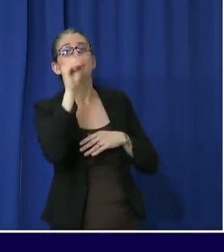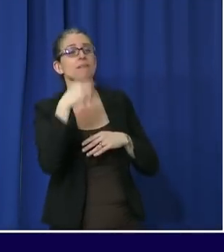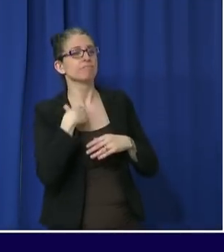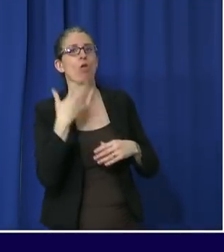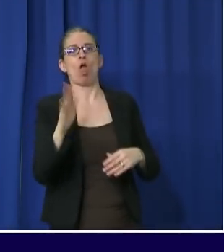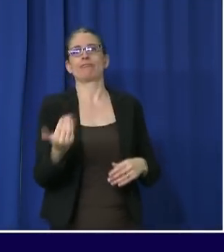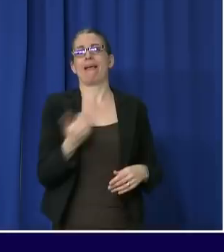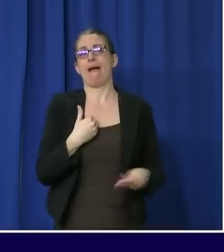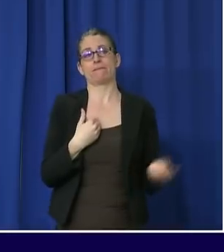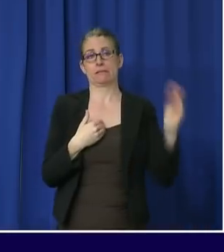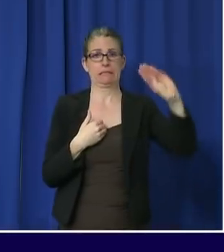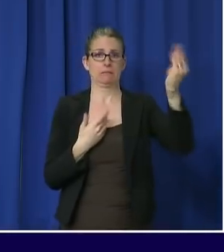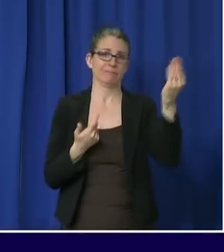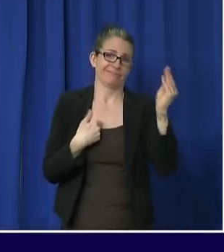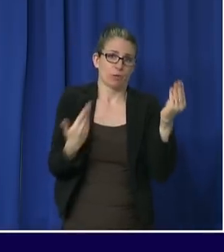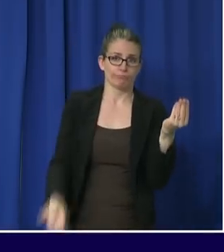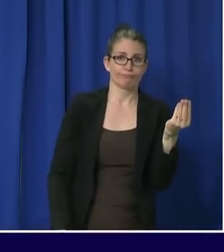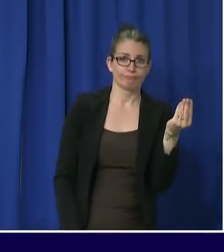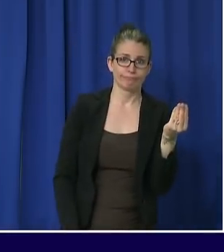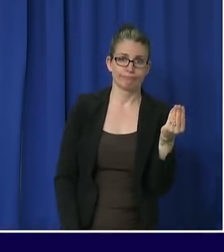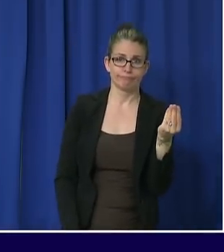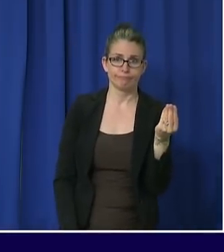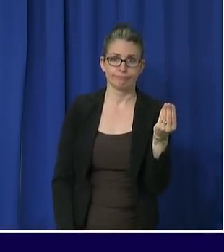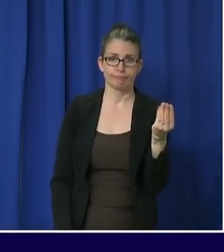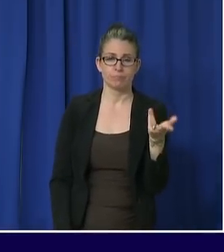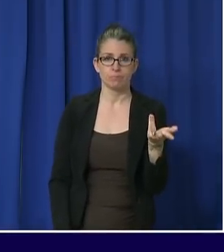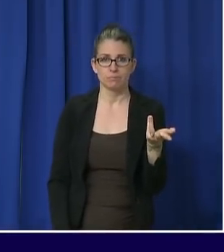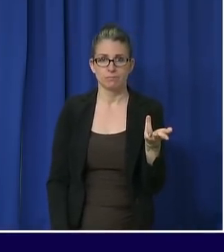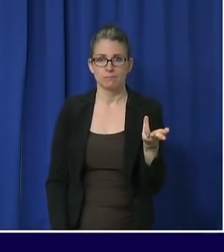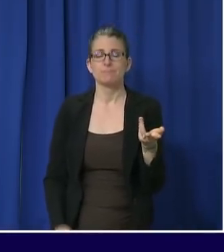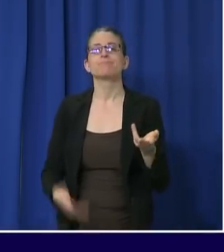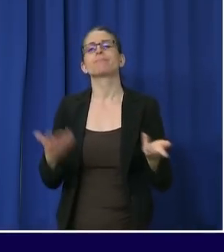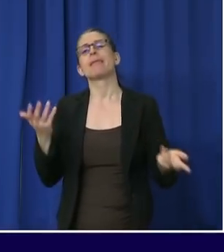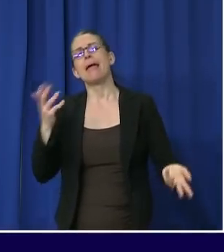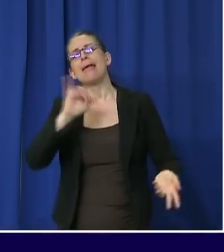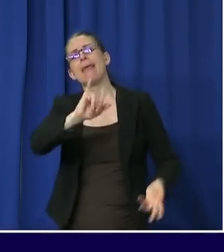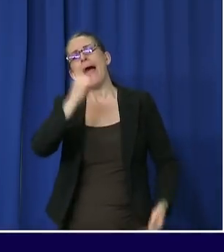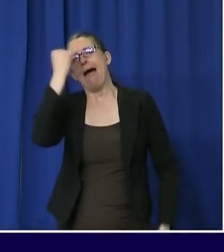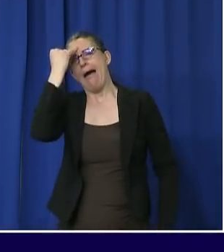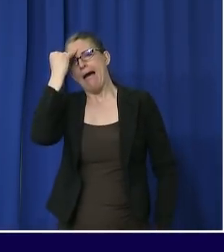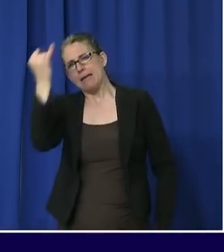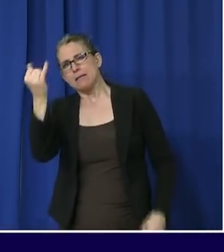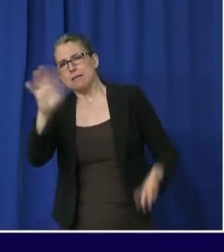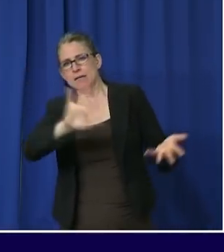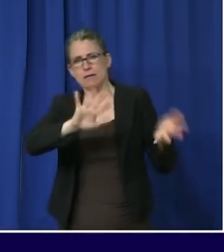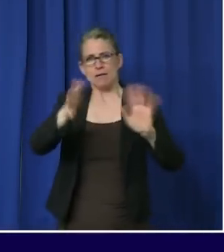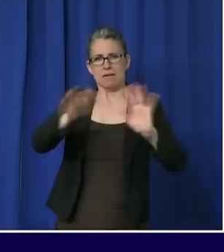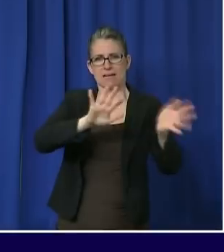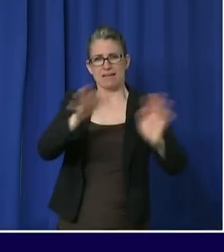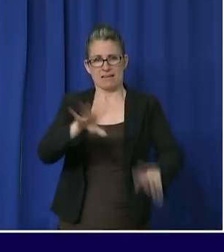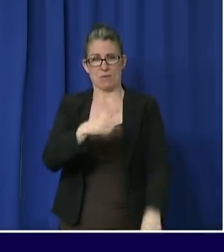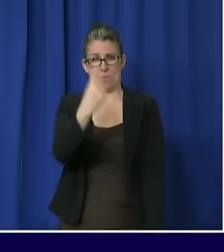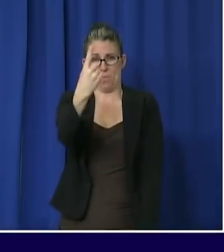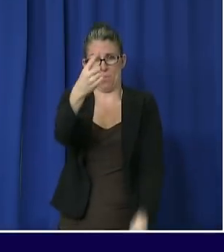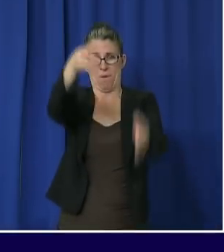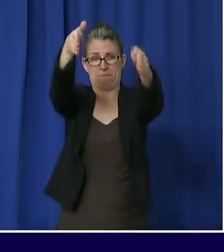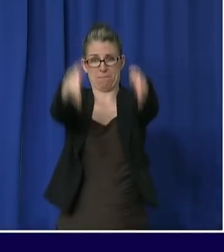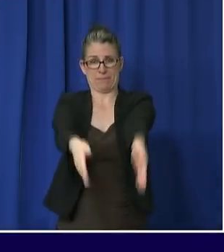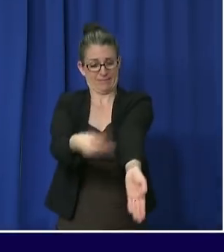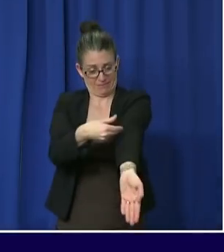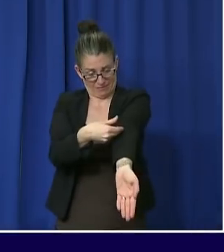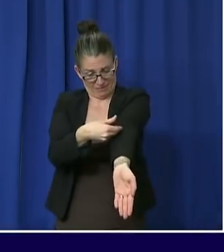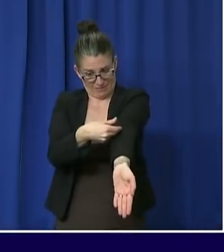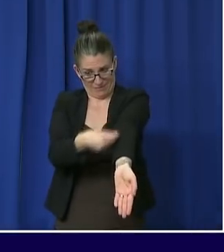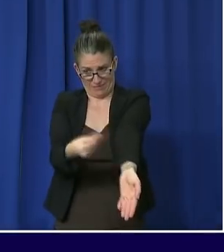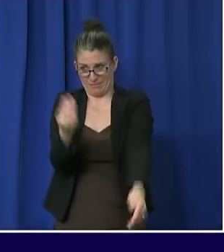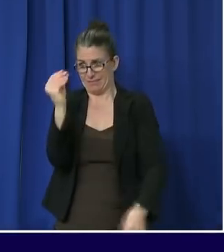is necessarily predicated on there being a good, useful, reliable antibody test. And right